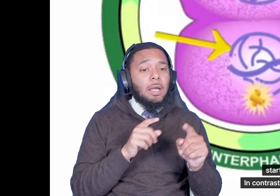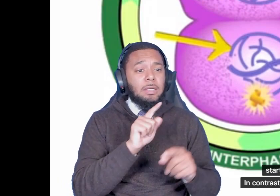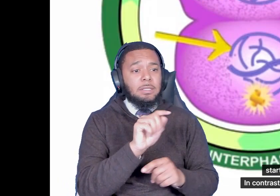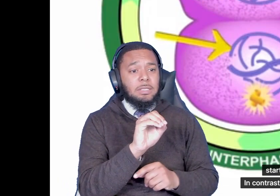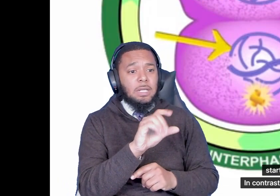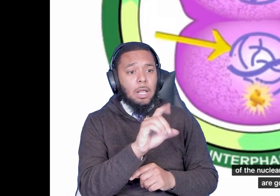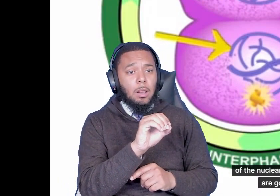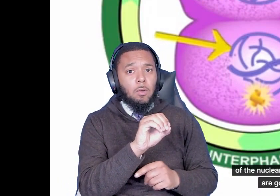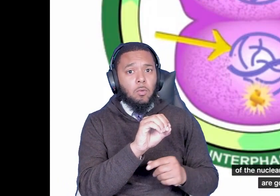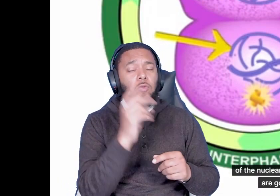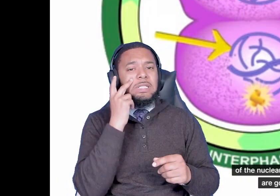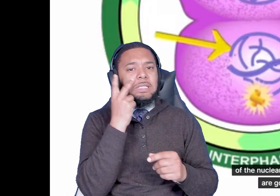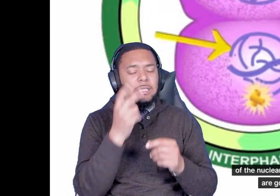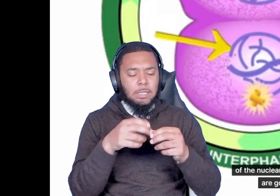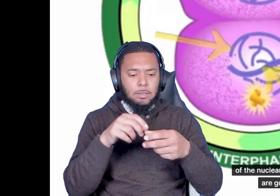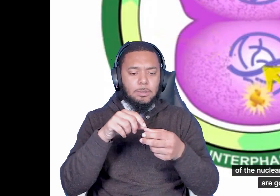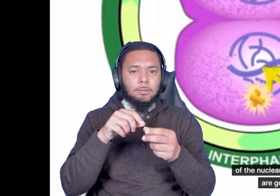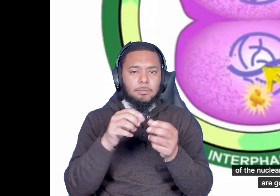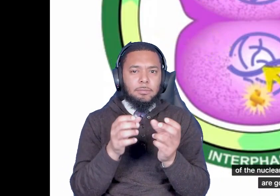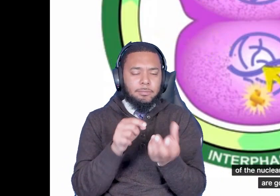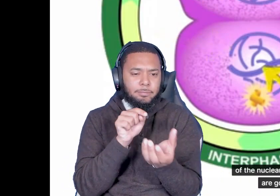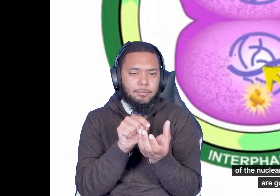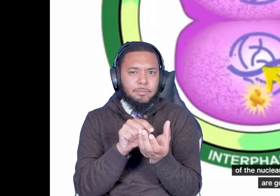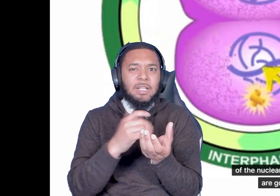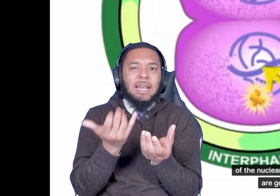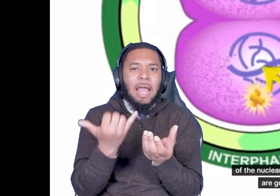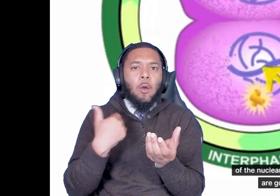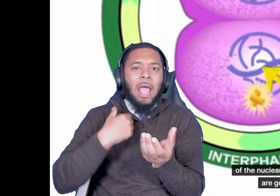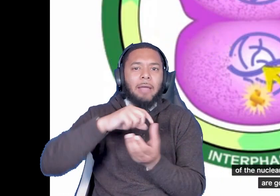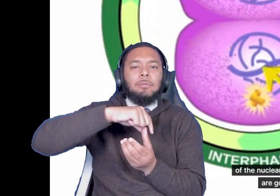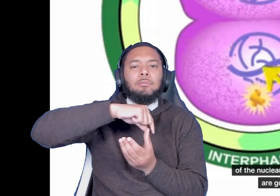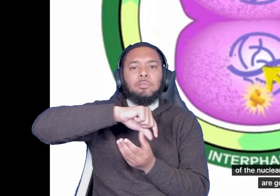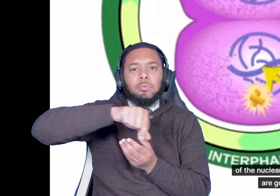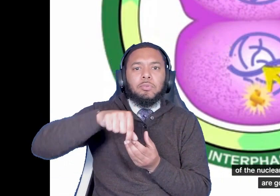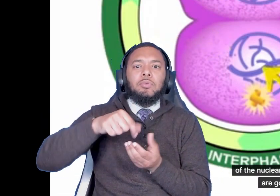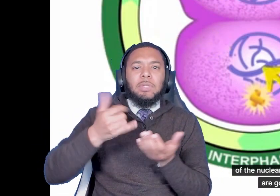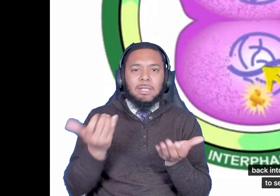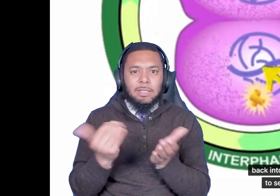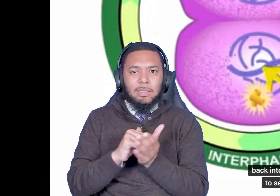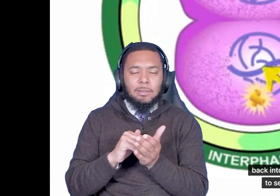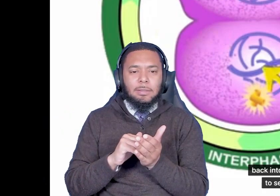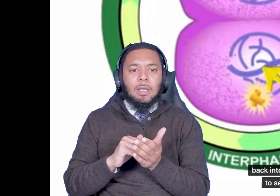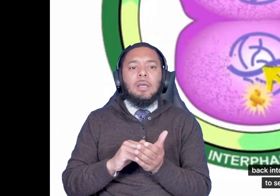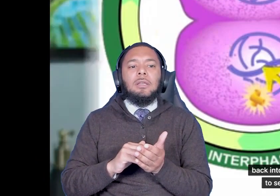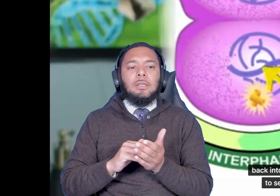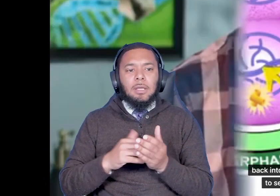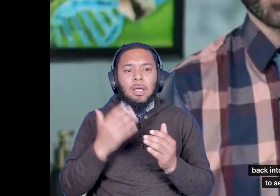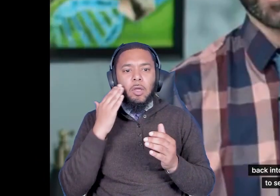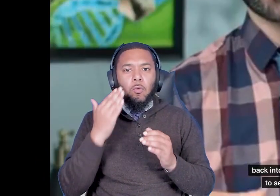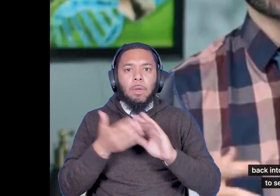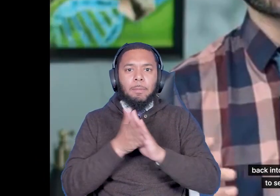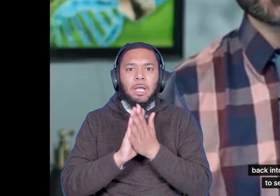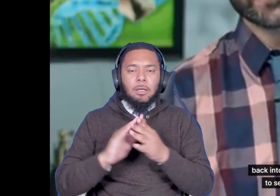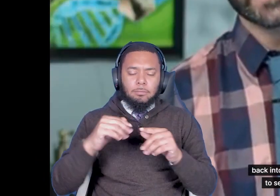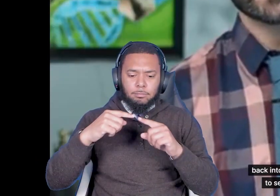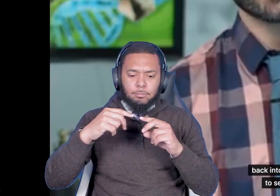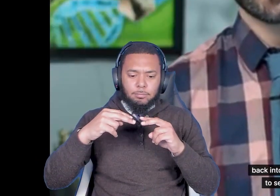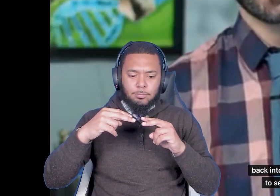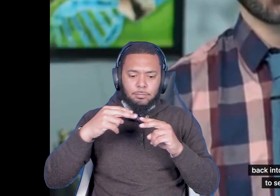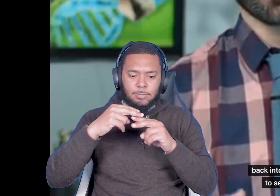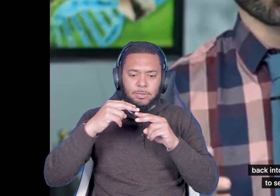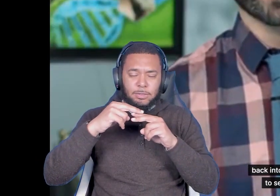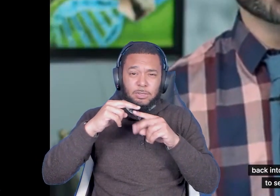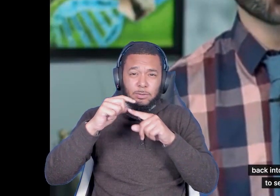see the reappearance of the nuclear membrane, and these chromosomes are going to start to uncondense back into chromatin. So you're going to see the